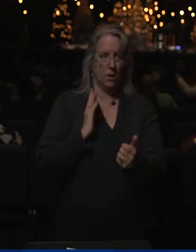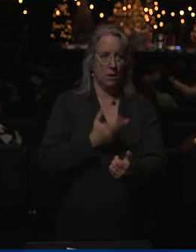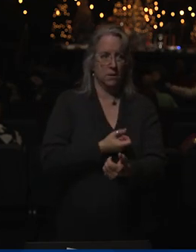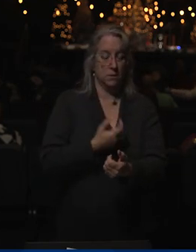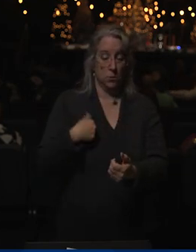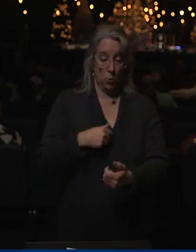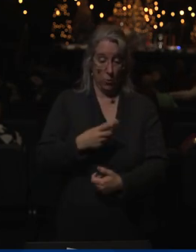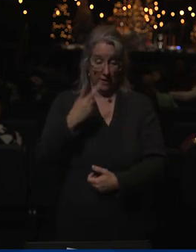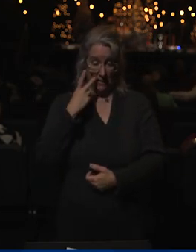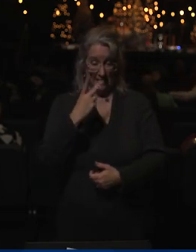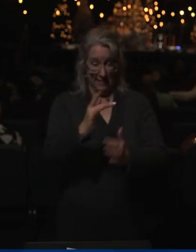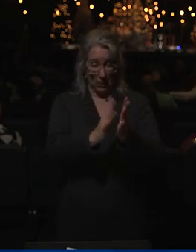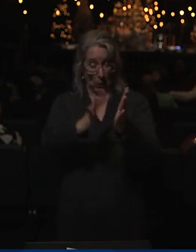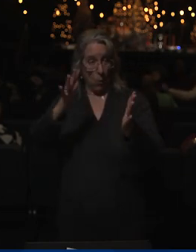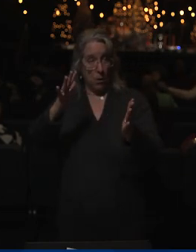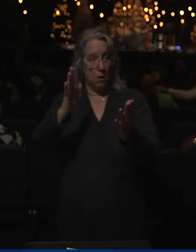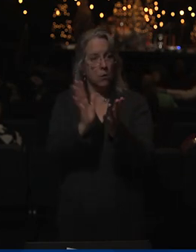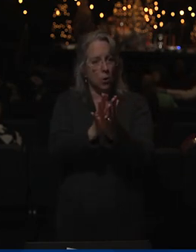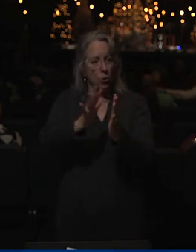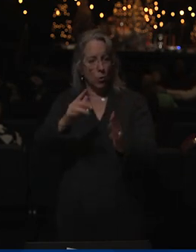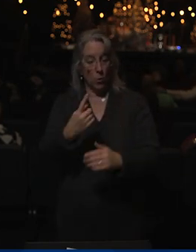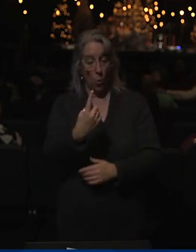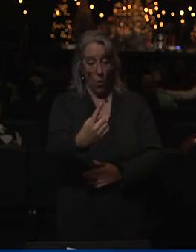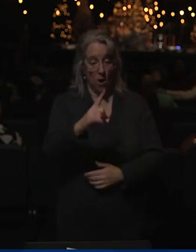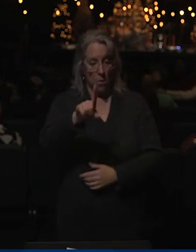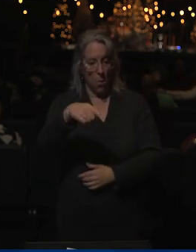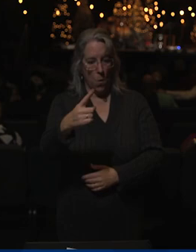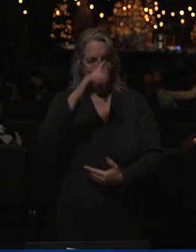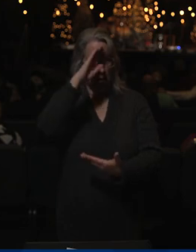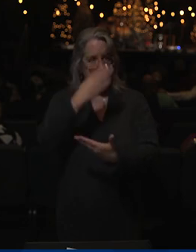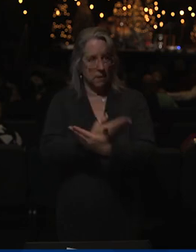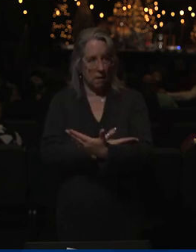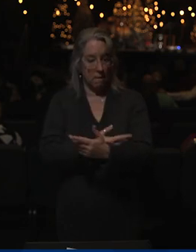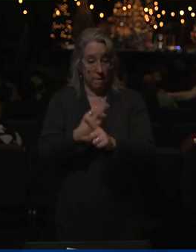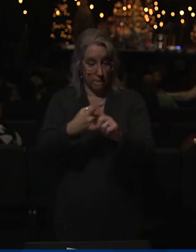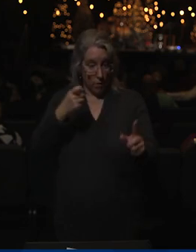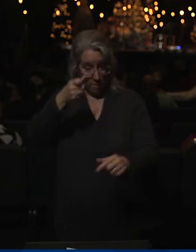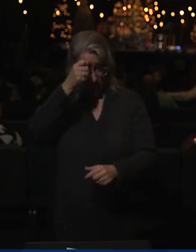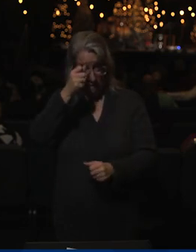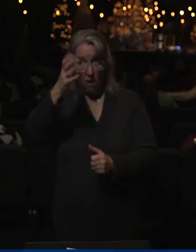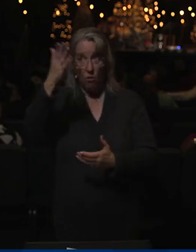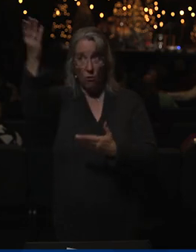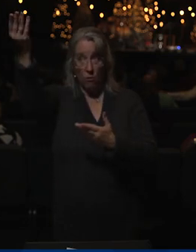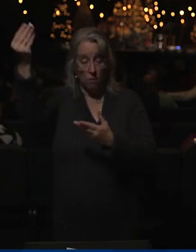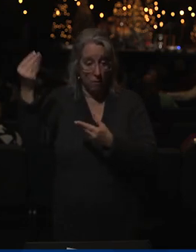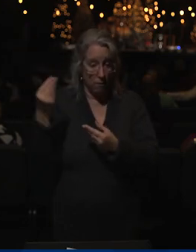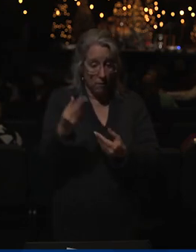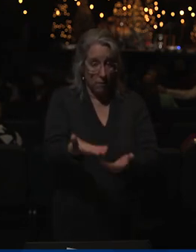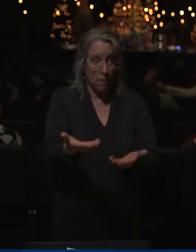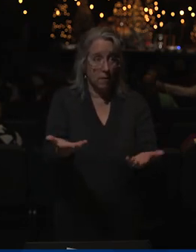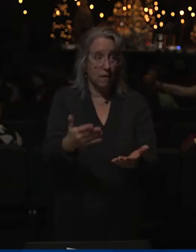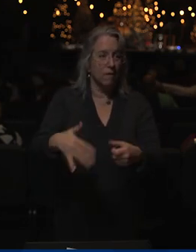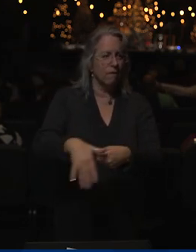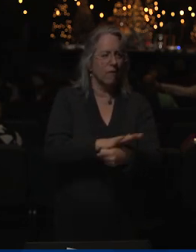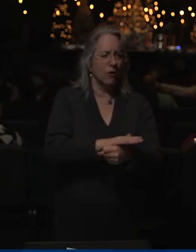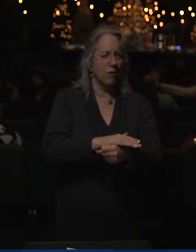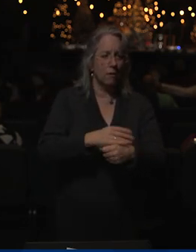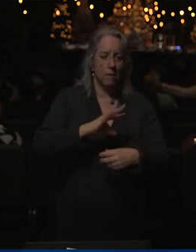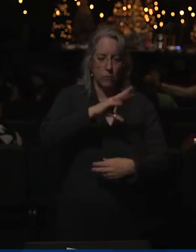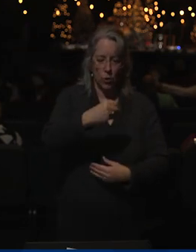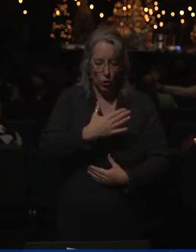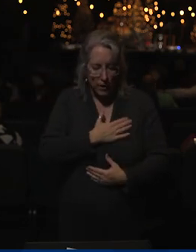glory, the glory of the one and only Son, who came from the Father, full of grace and